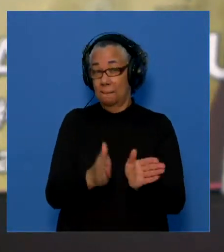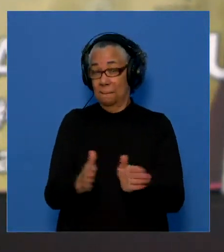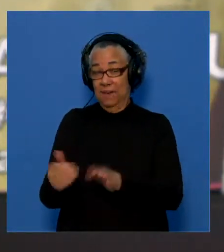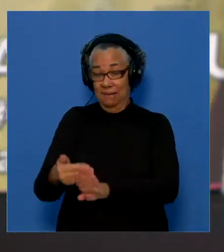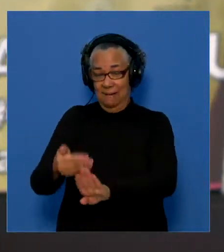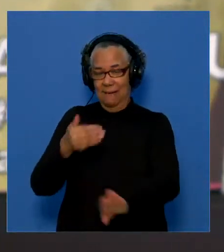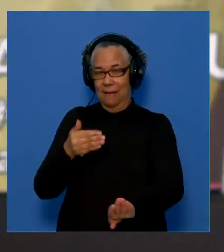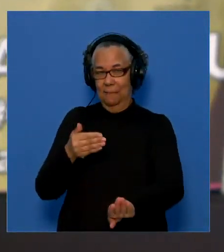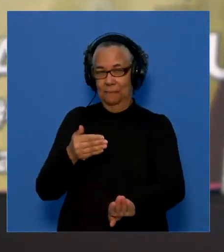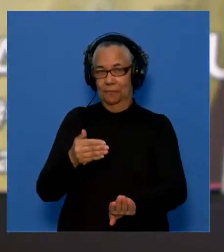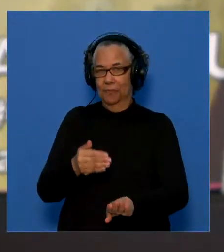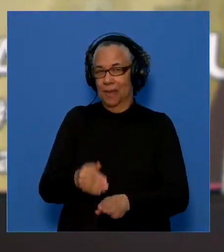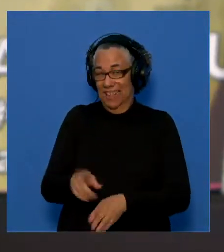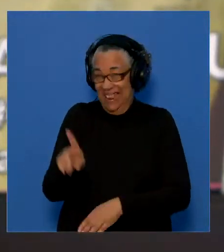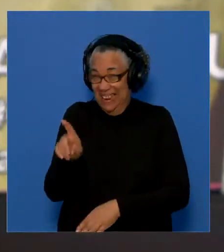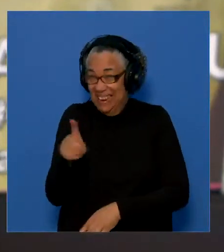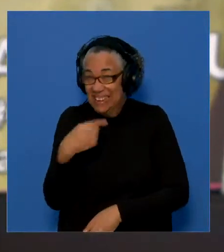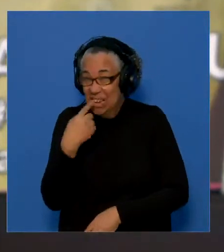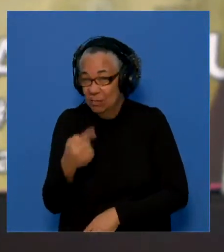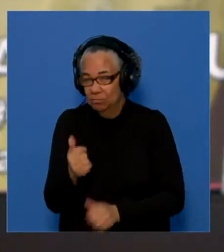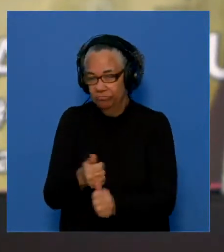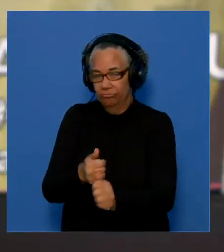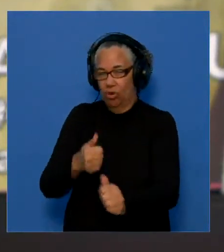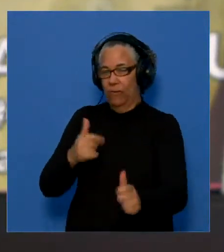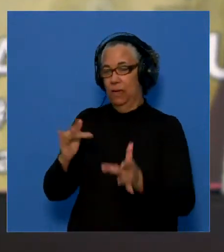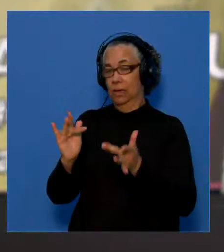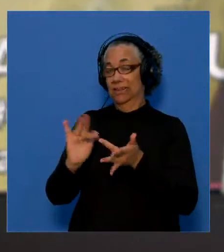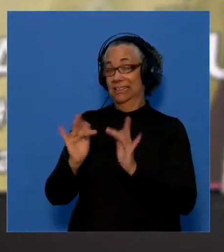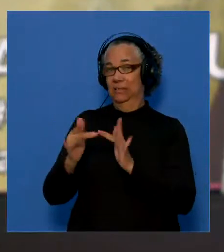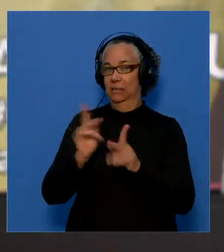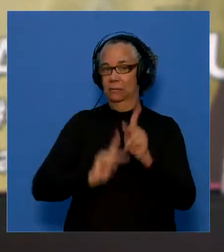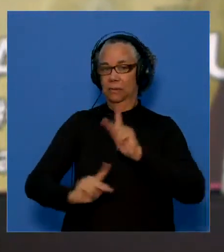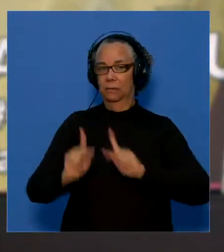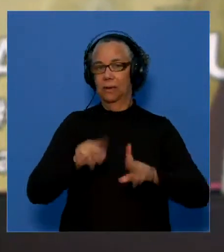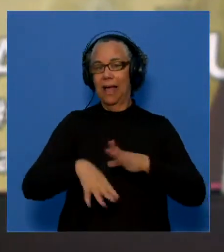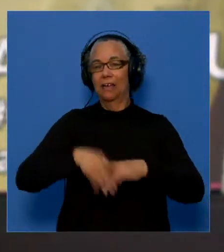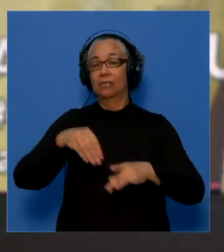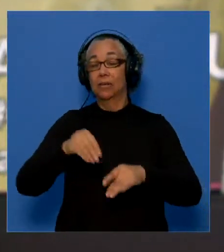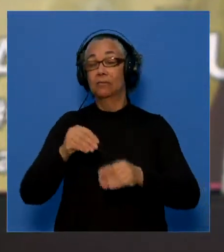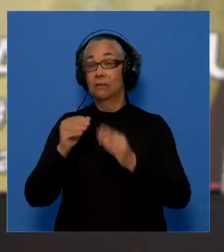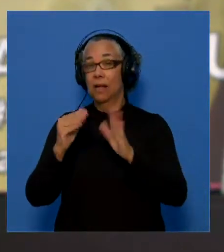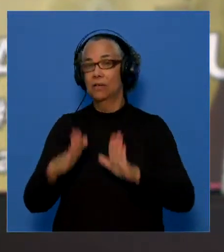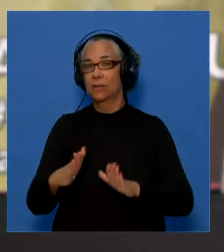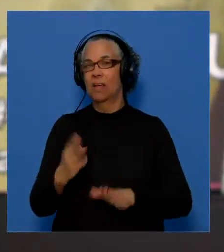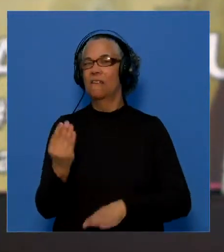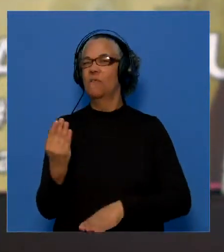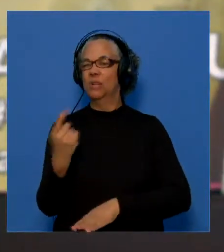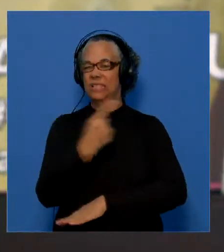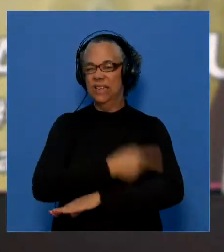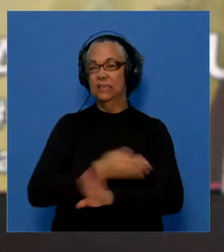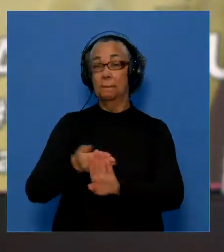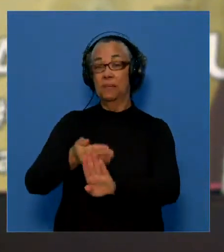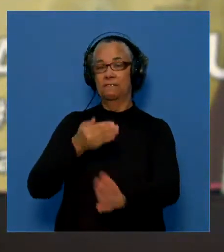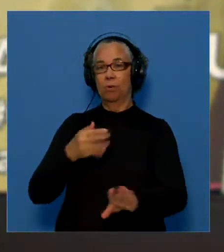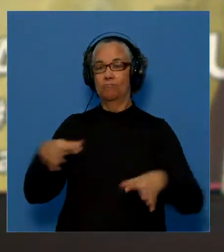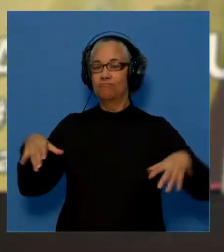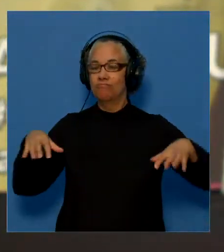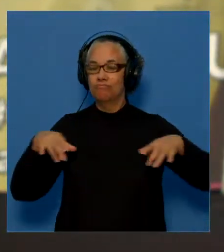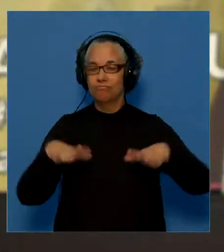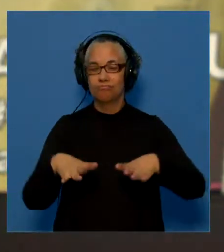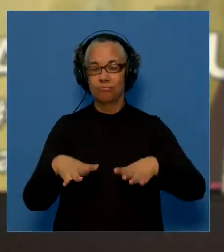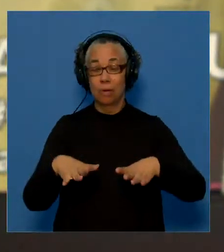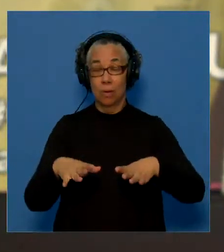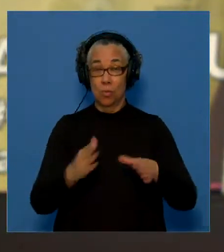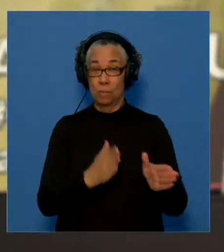to avoid contact with people outside of their household for 14 days before the gathering. Wear a mask while preparing the food